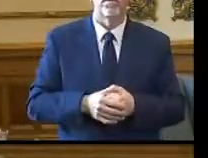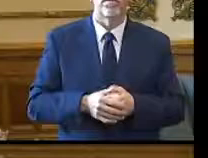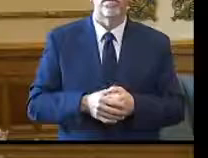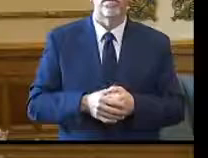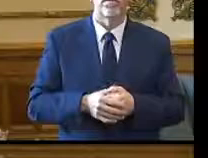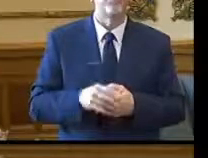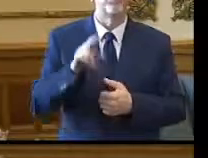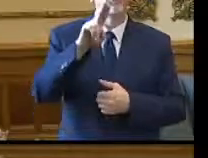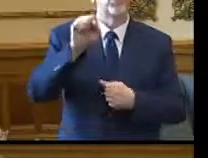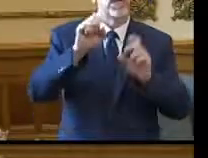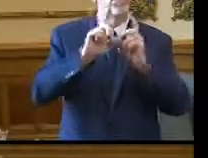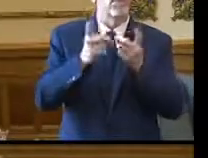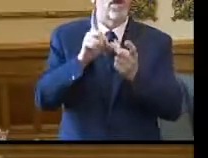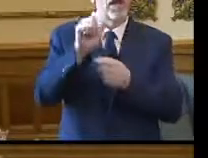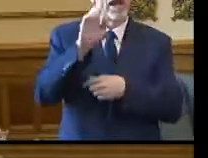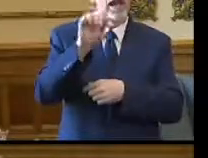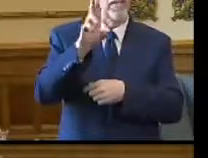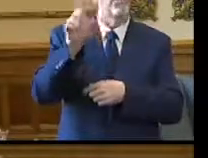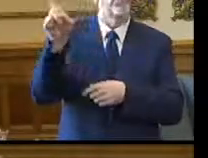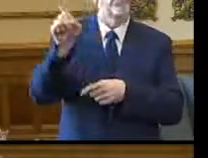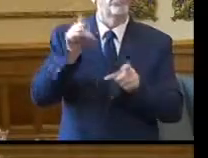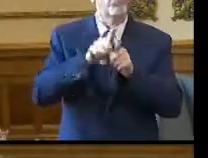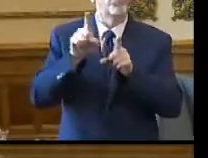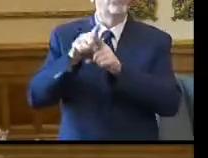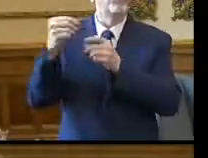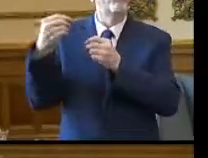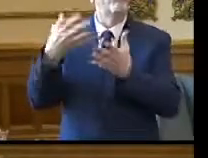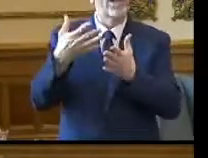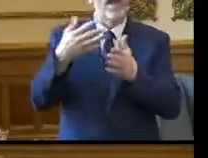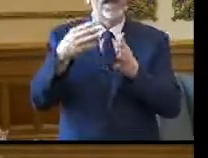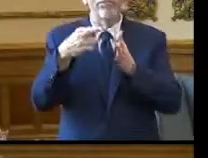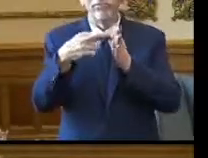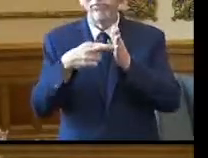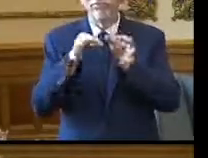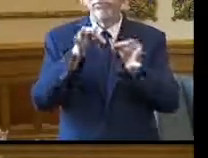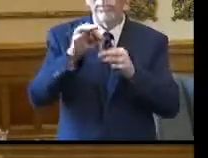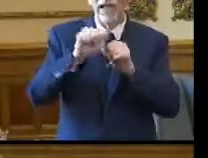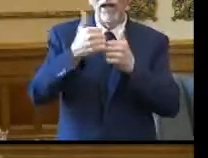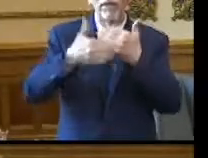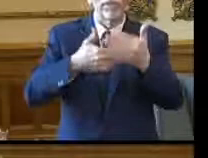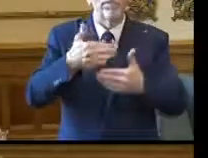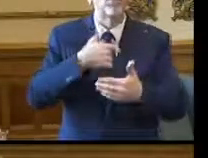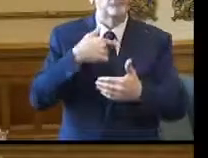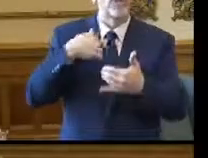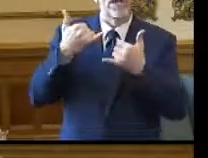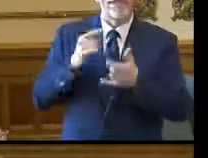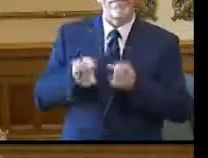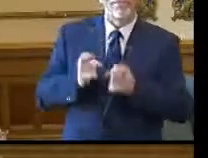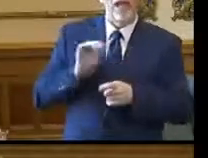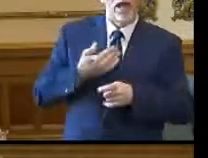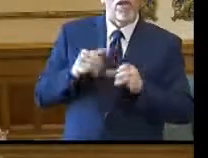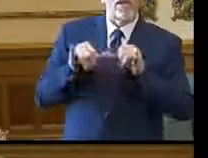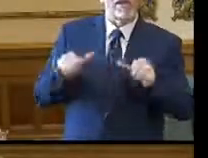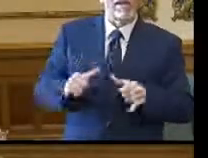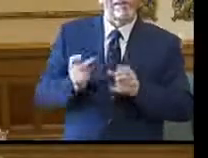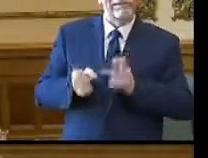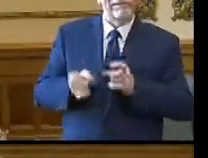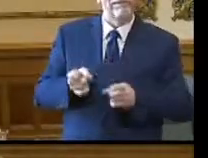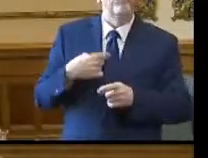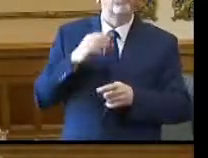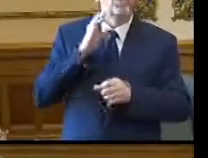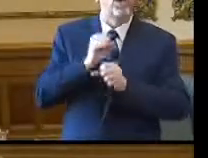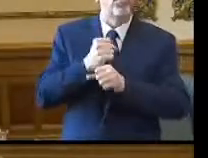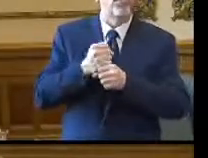The U.S. Department of Labor also provided guidance on this as well, and we're working to modify our current systems and